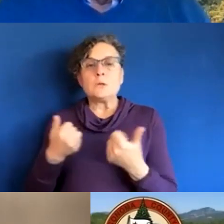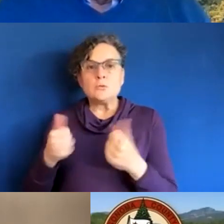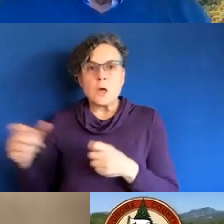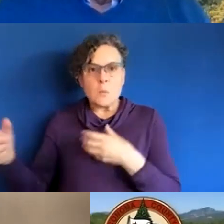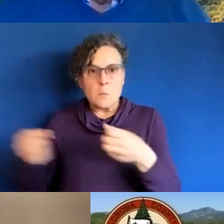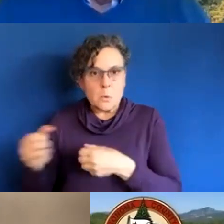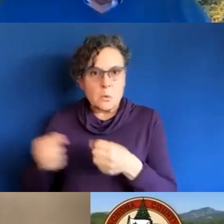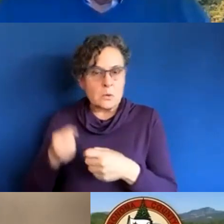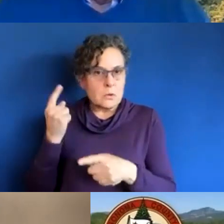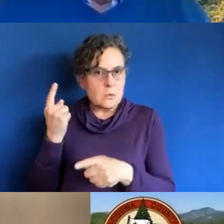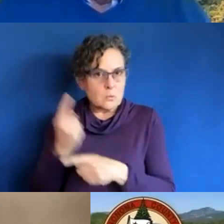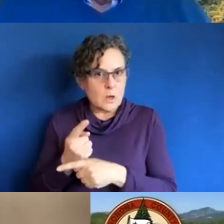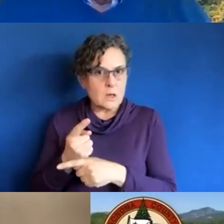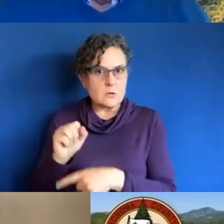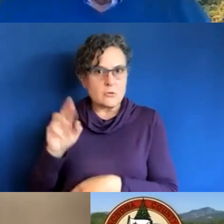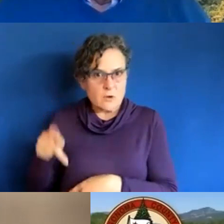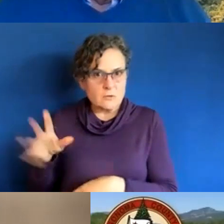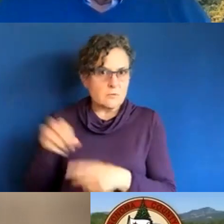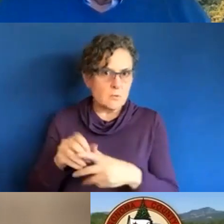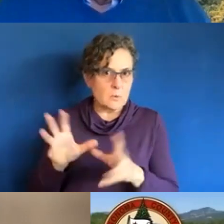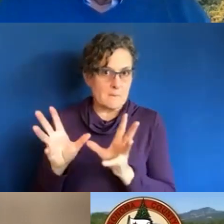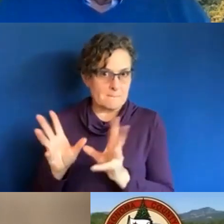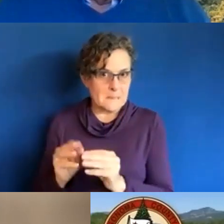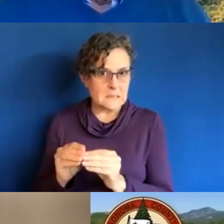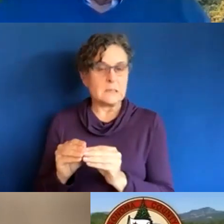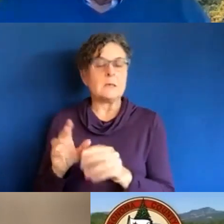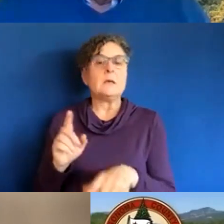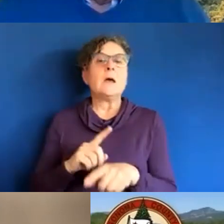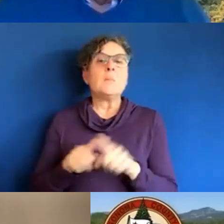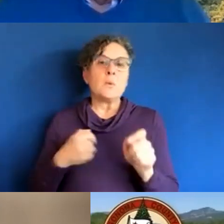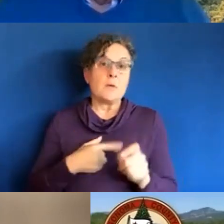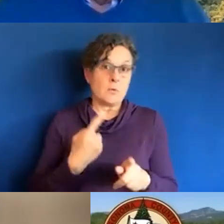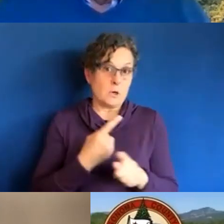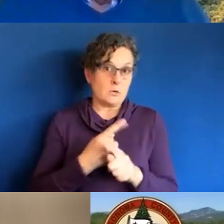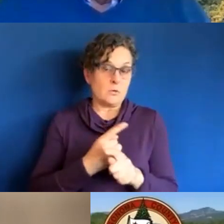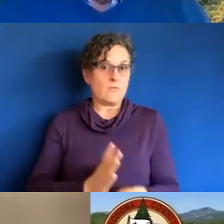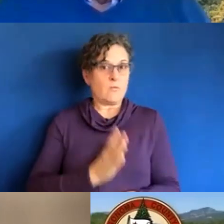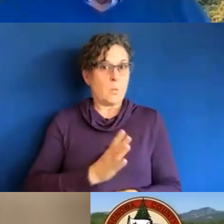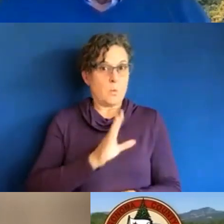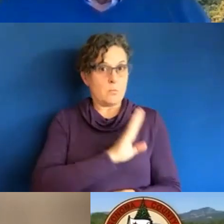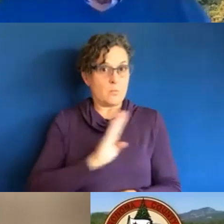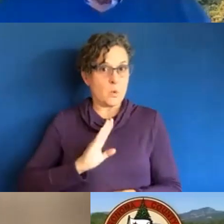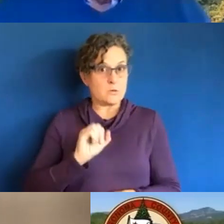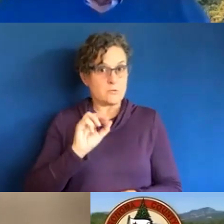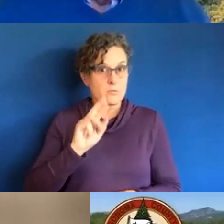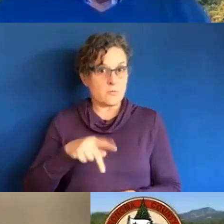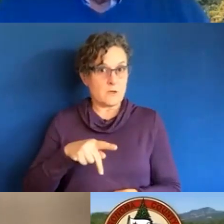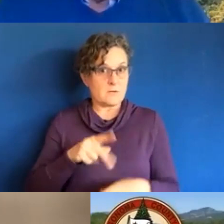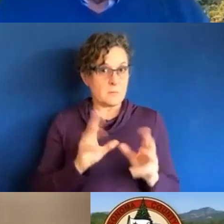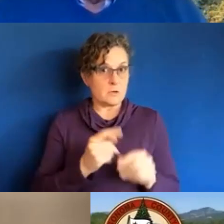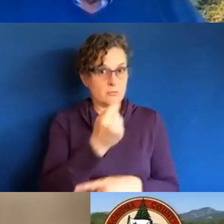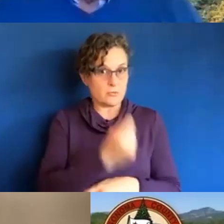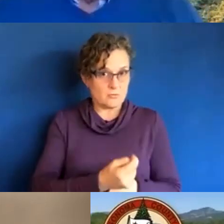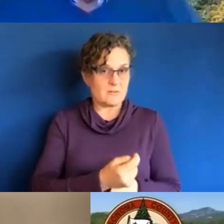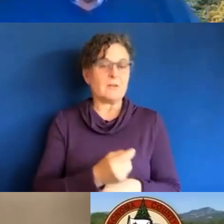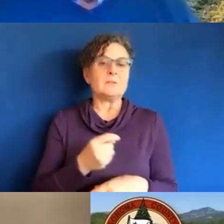and for ourselves, and also then have our regular board meetings on Tuesdays. Thank you. Thanks for explaining that, James.